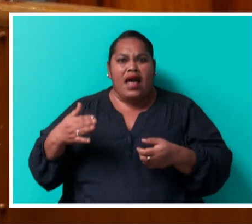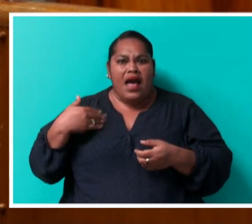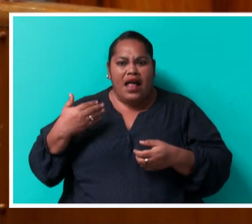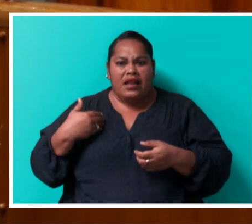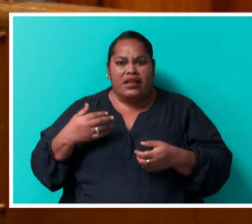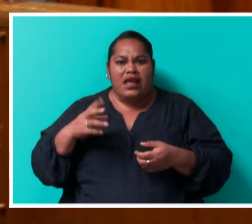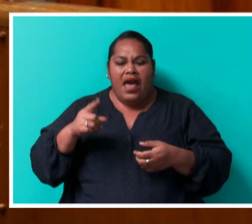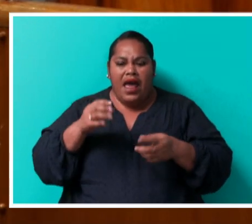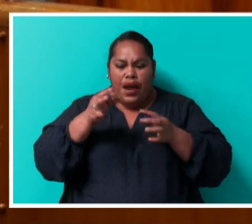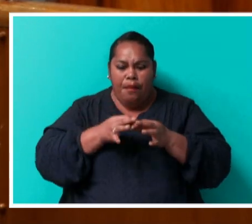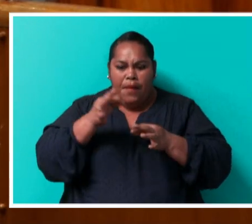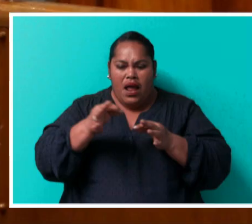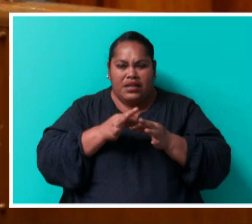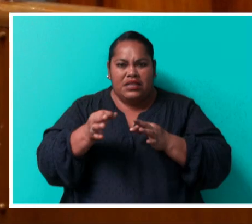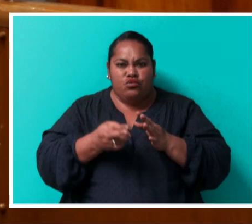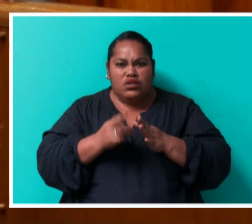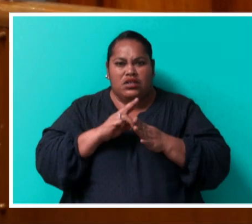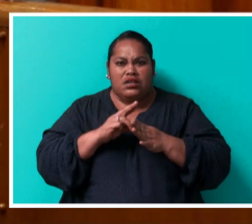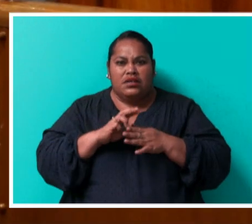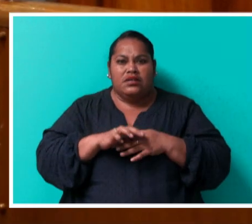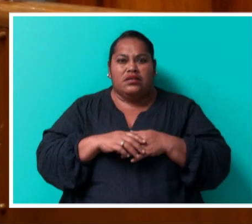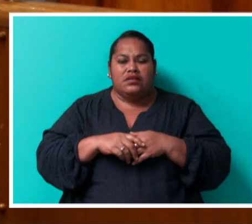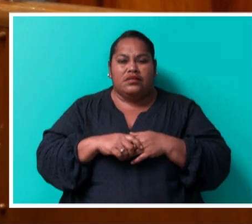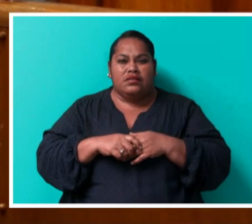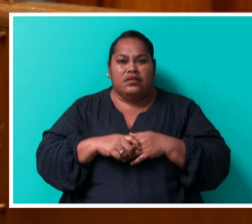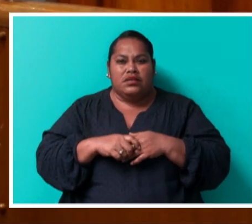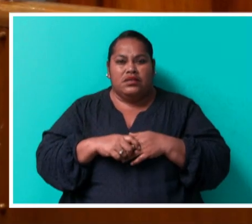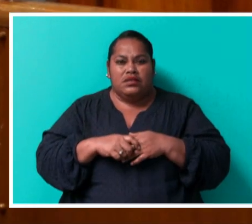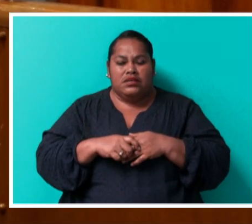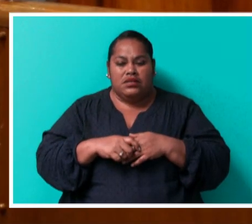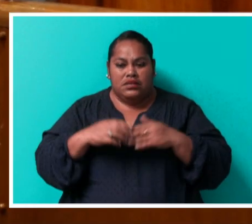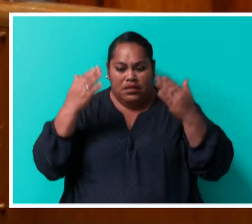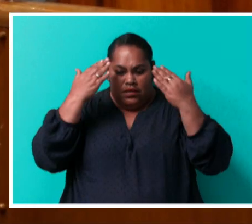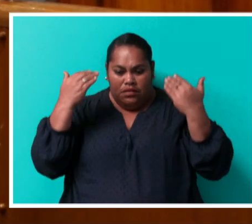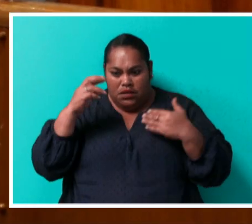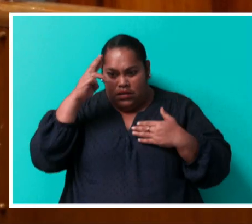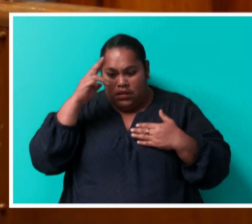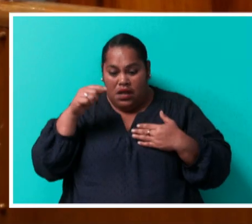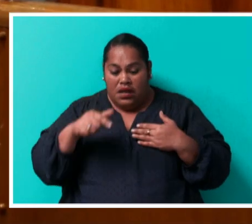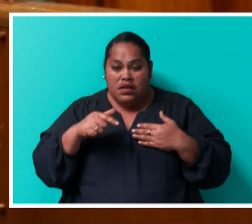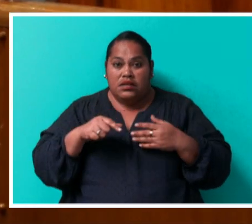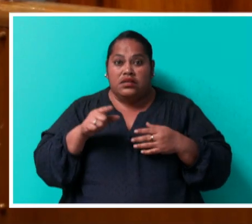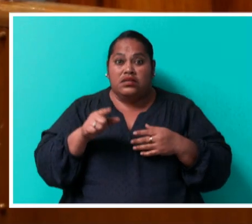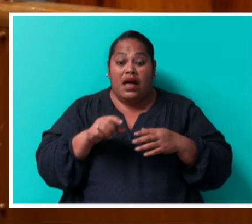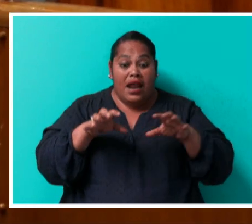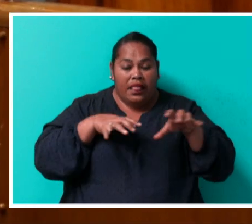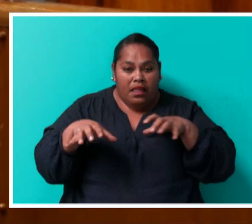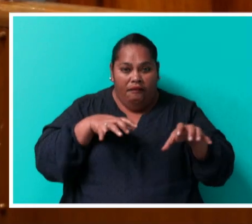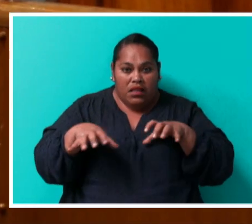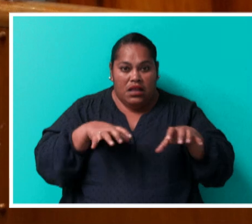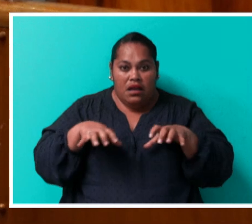farming. Mr. Speaker, sir, through its work, NARO helps enhance productivity